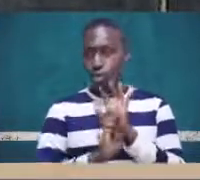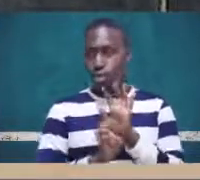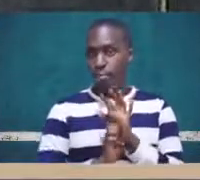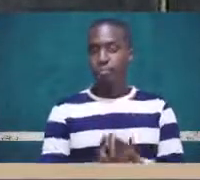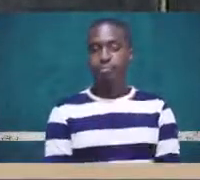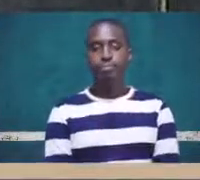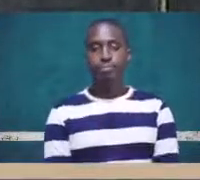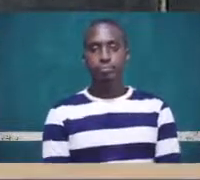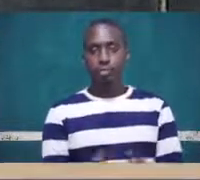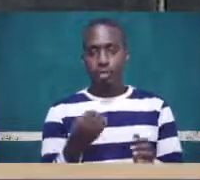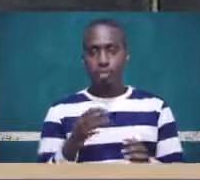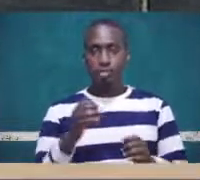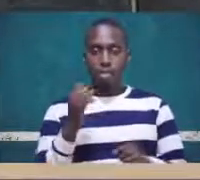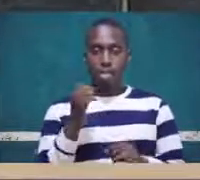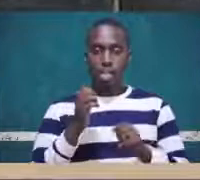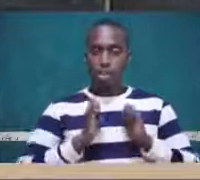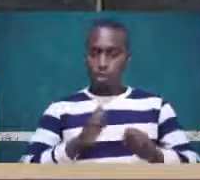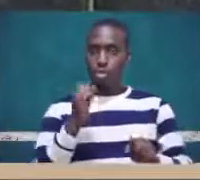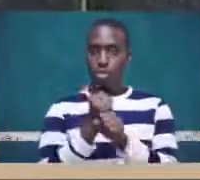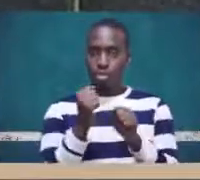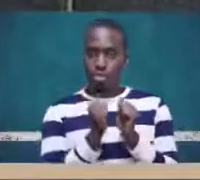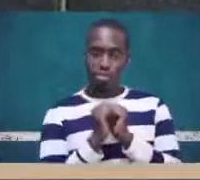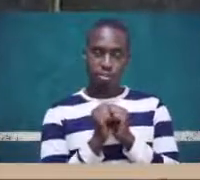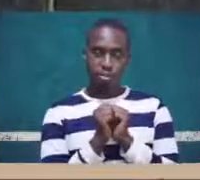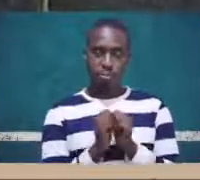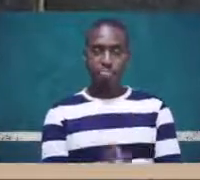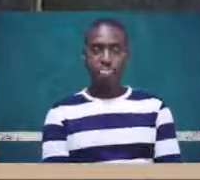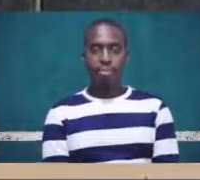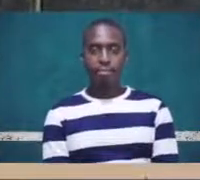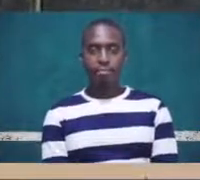examples of economic integration,